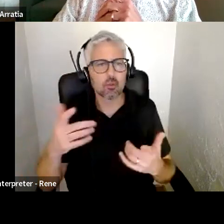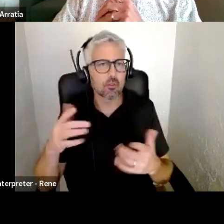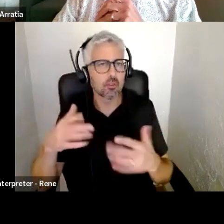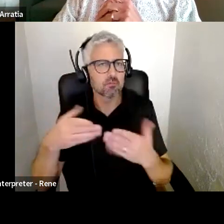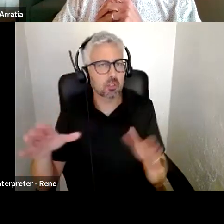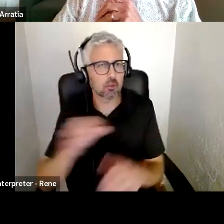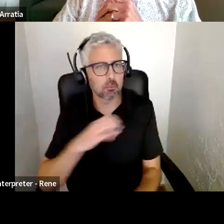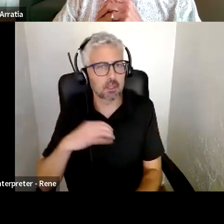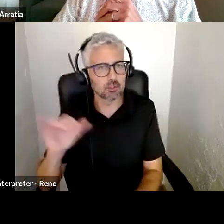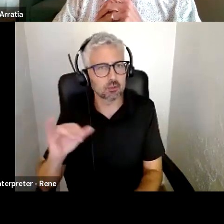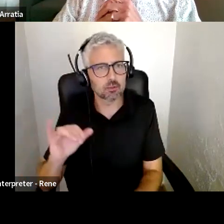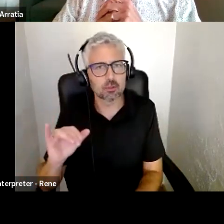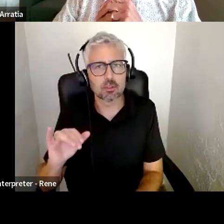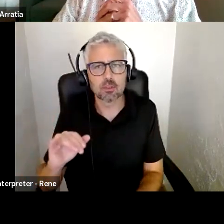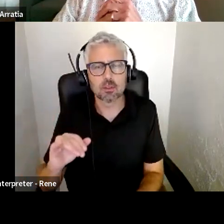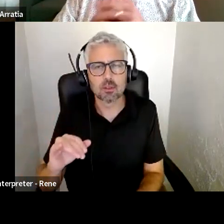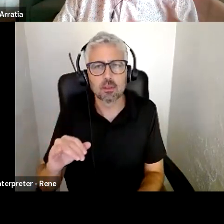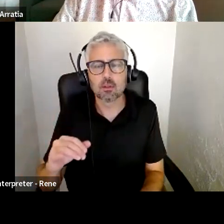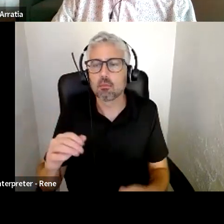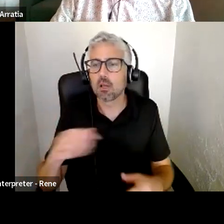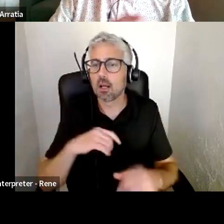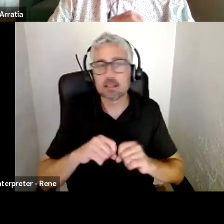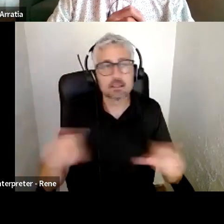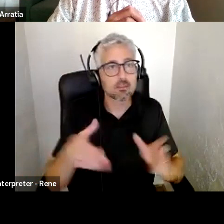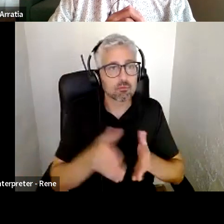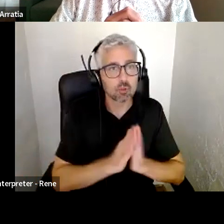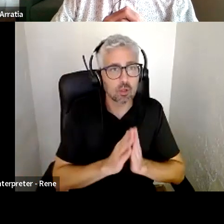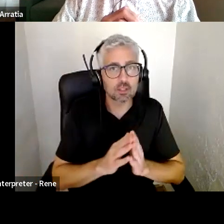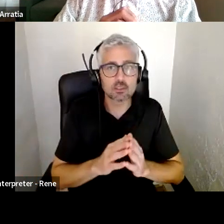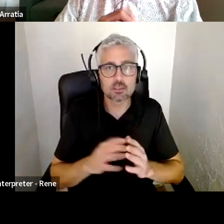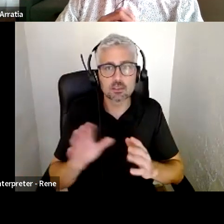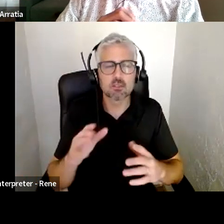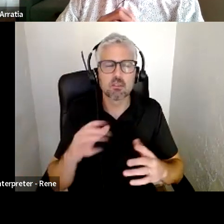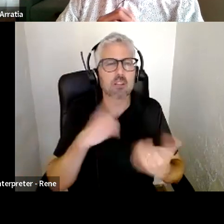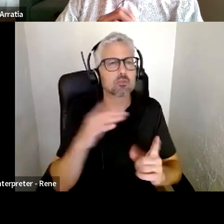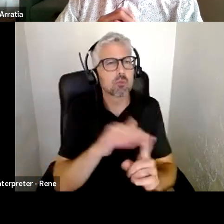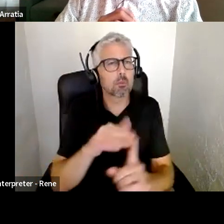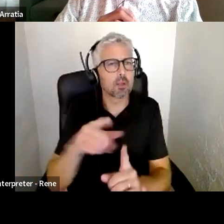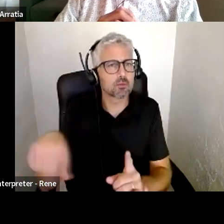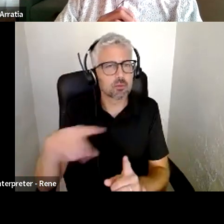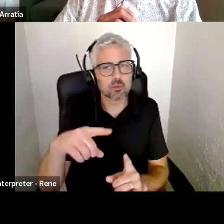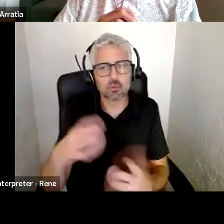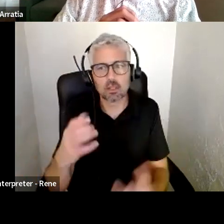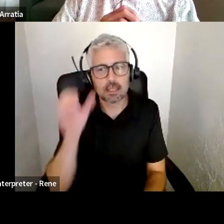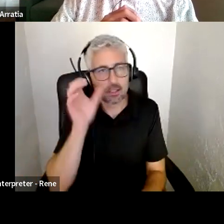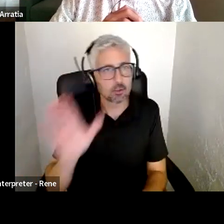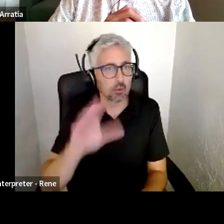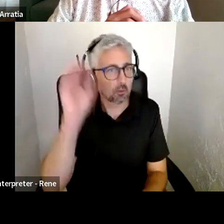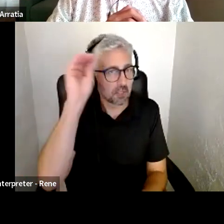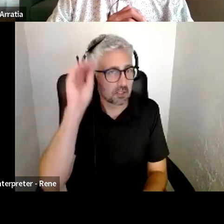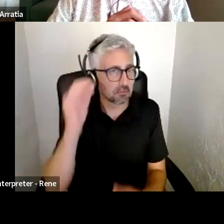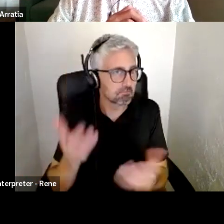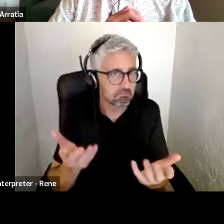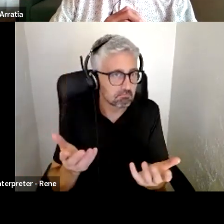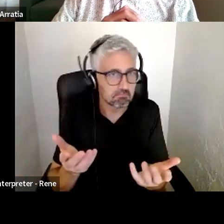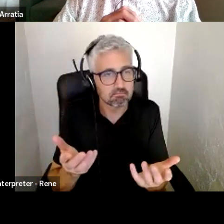But I had sent that request, and we definitely don't need to talk about it here, but just a reminder, I would like to hear from you all, just in terms